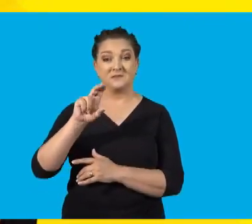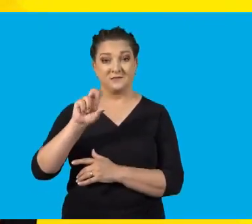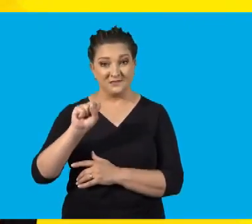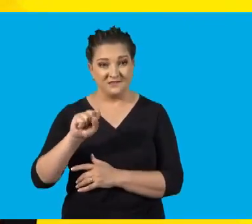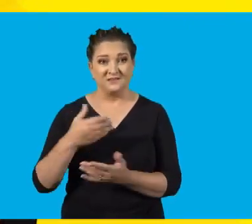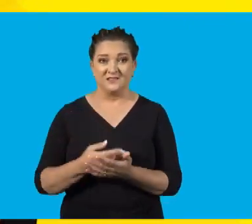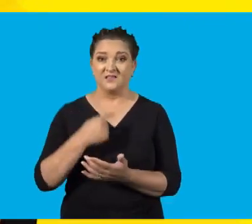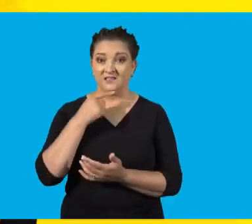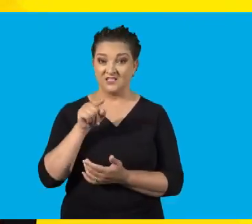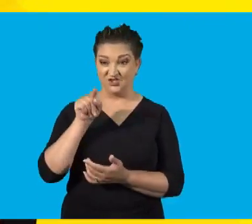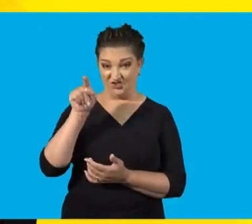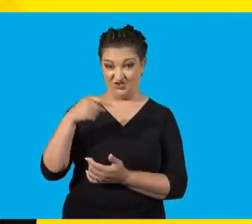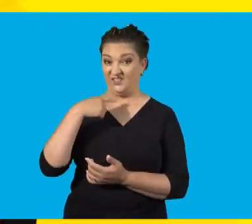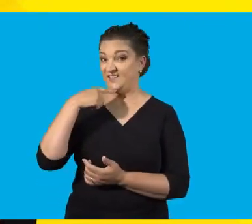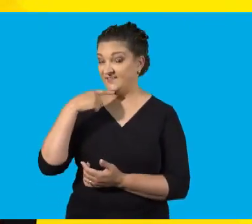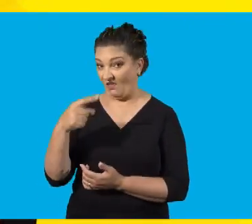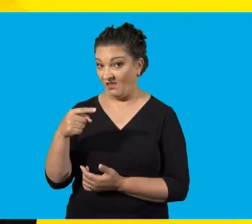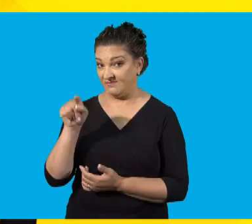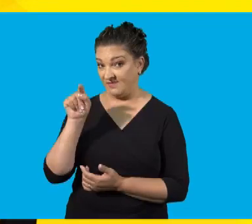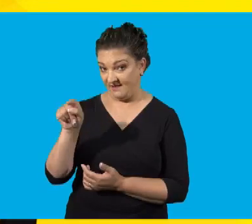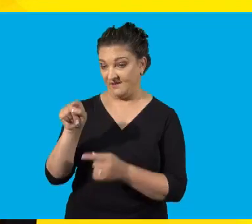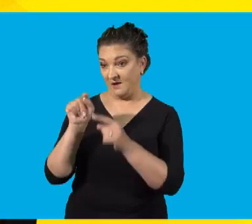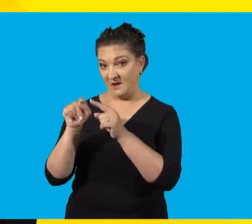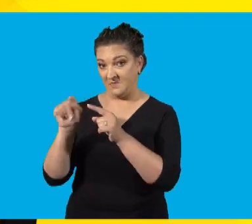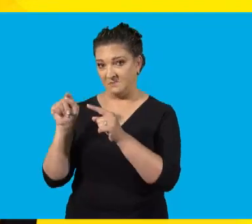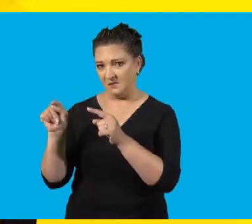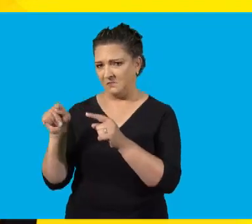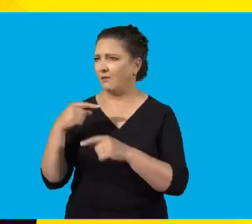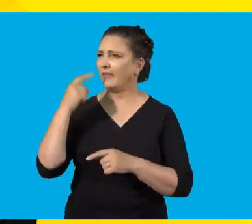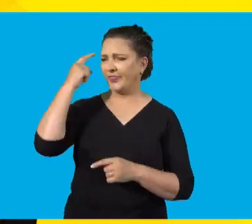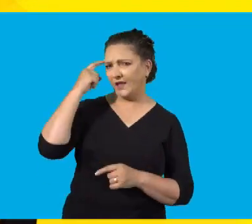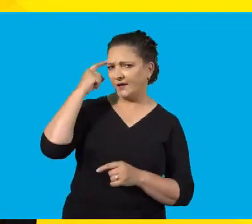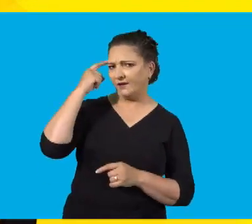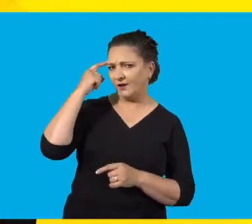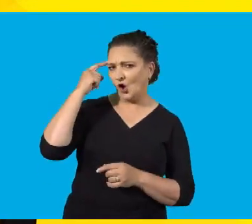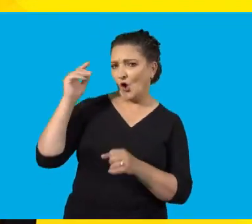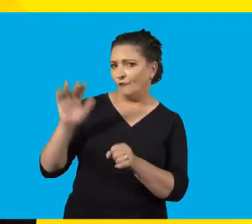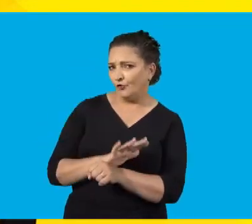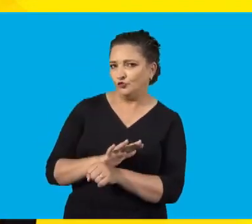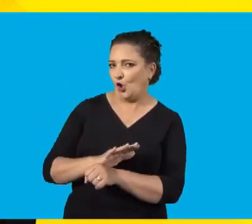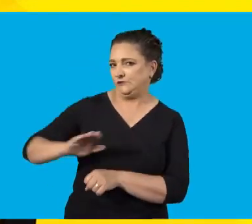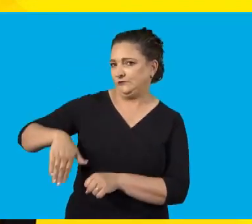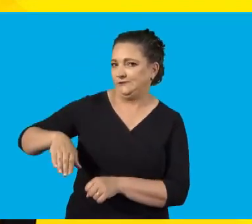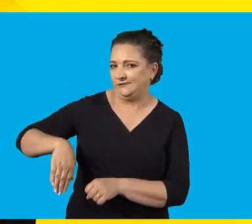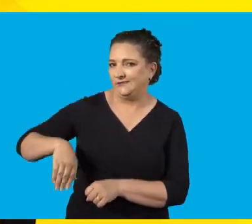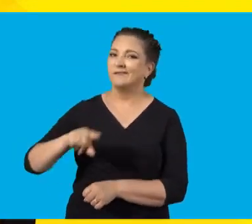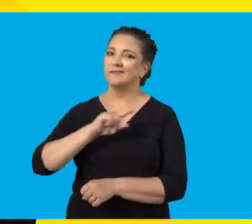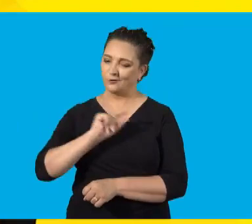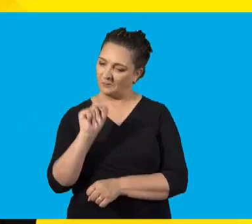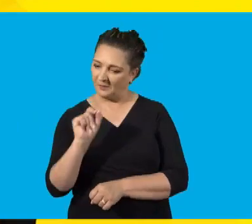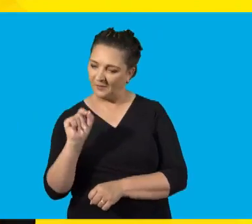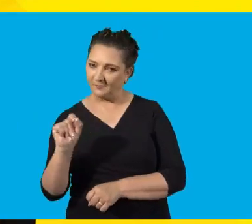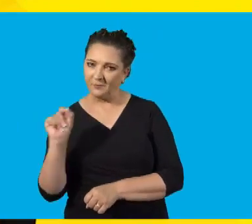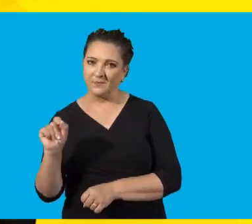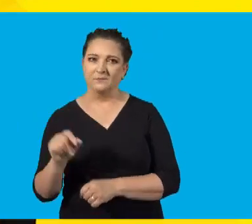indicate an omission. She said that, ellipsis. So what did she say? The thought is incomplete, and therefore